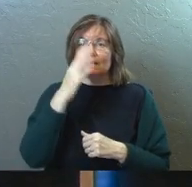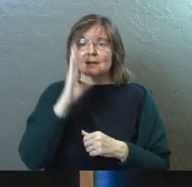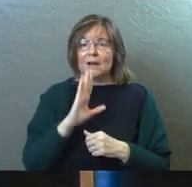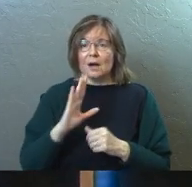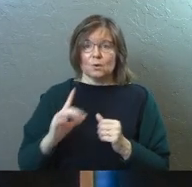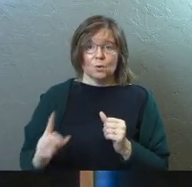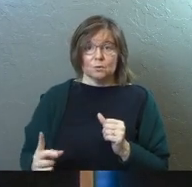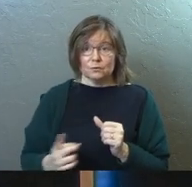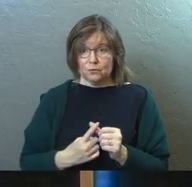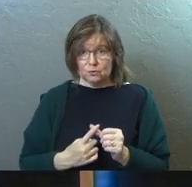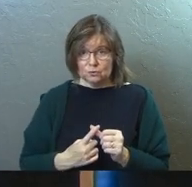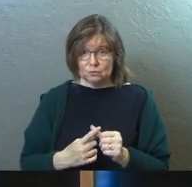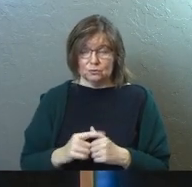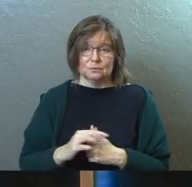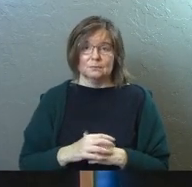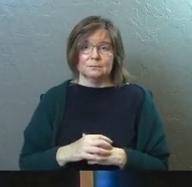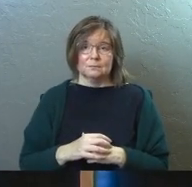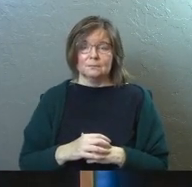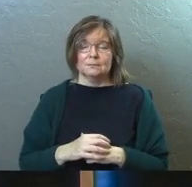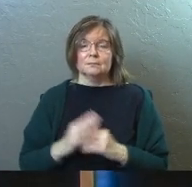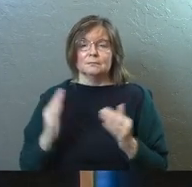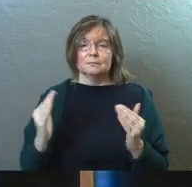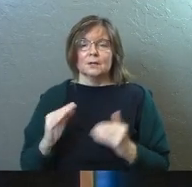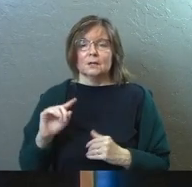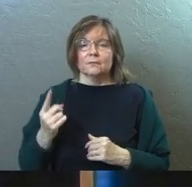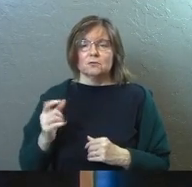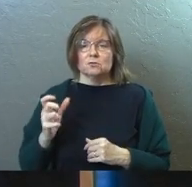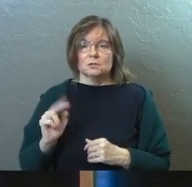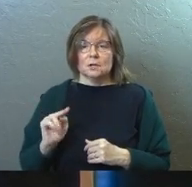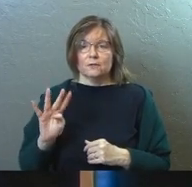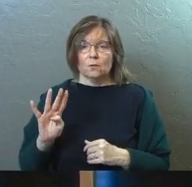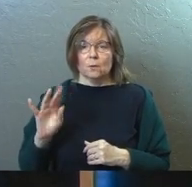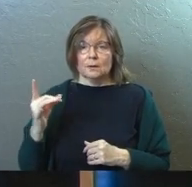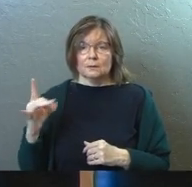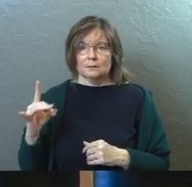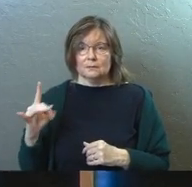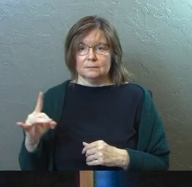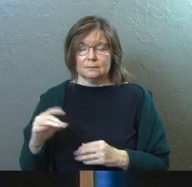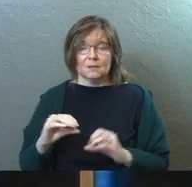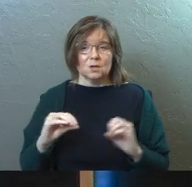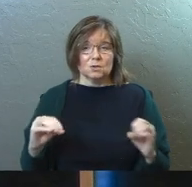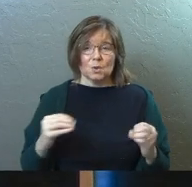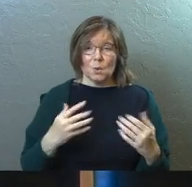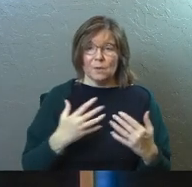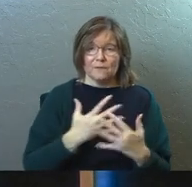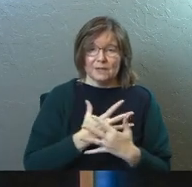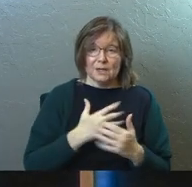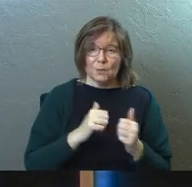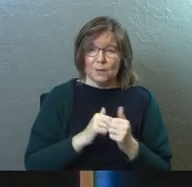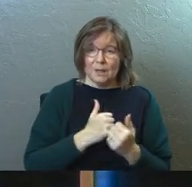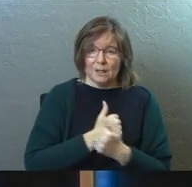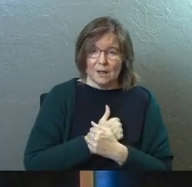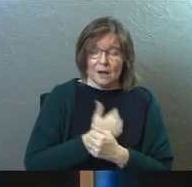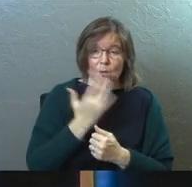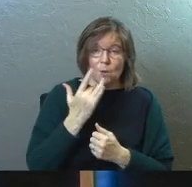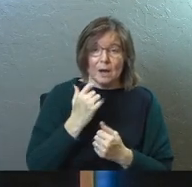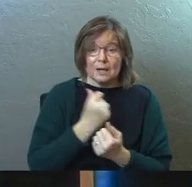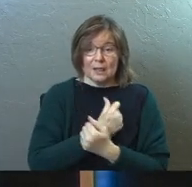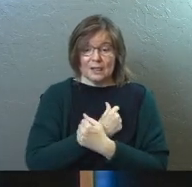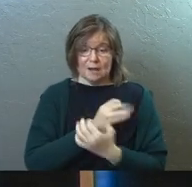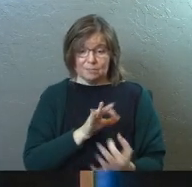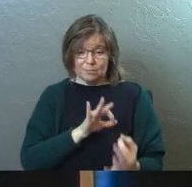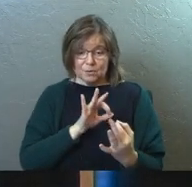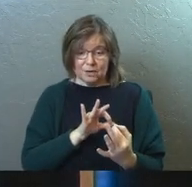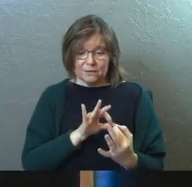God goes first. 1 John 4:18, there is no fear in love, but perfect love casts out fear. For fear has to do with punishment, and